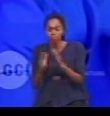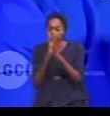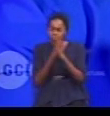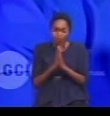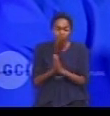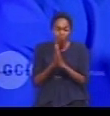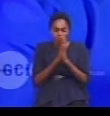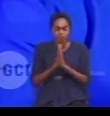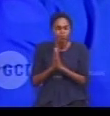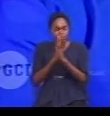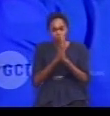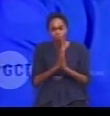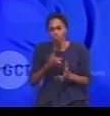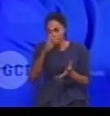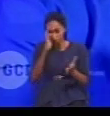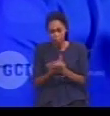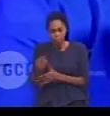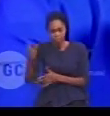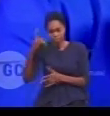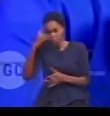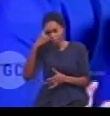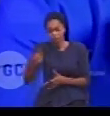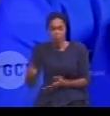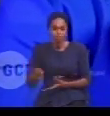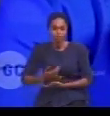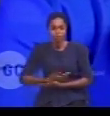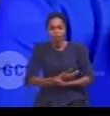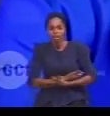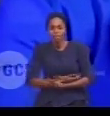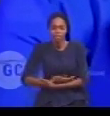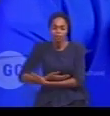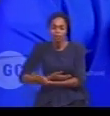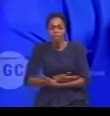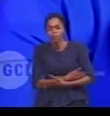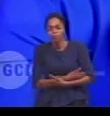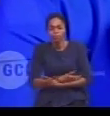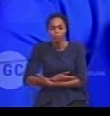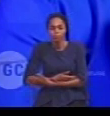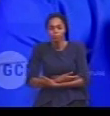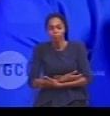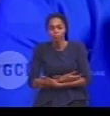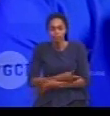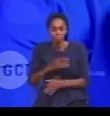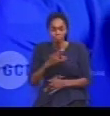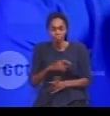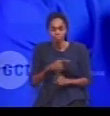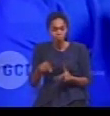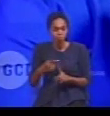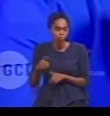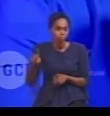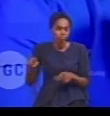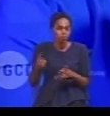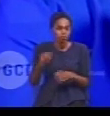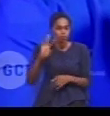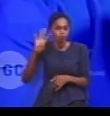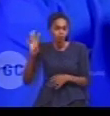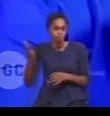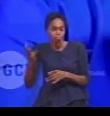believing God that God will visit us. So when we got there, the fifth day of that program, our father and the